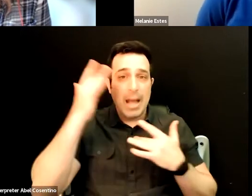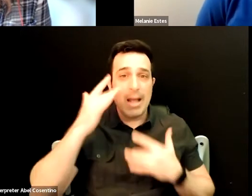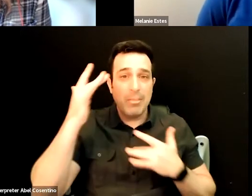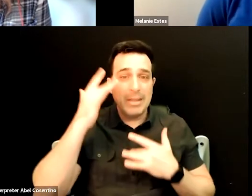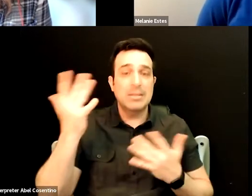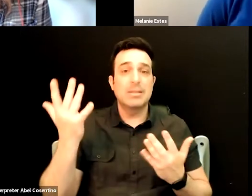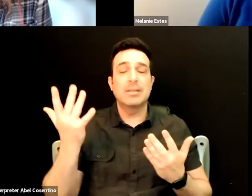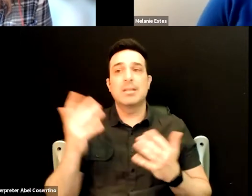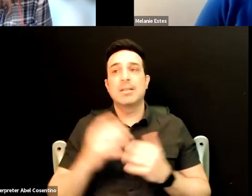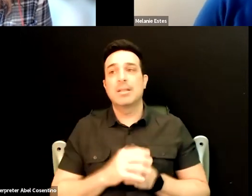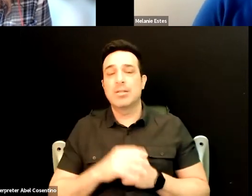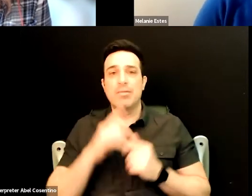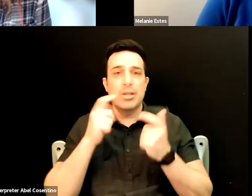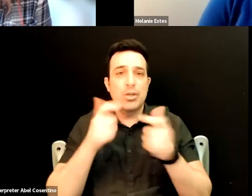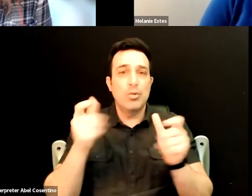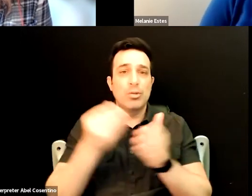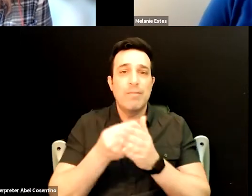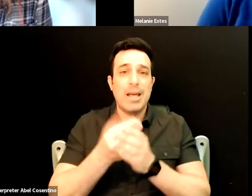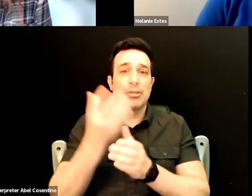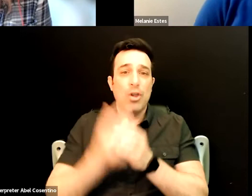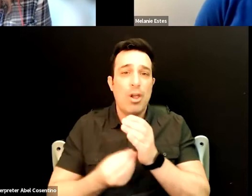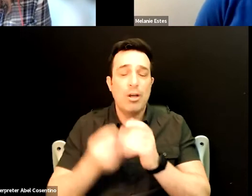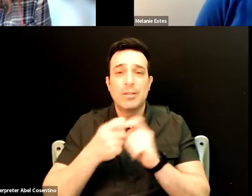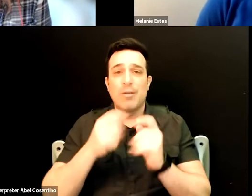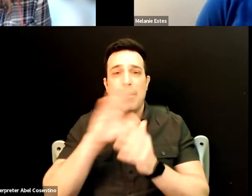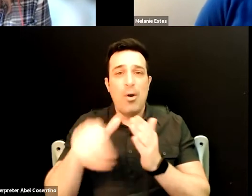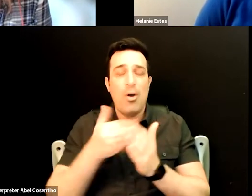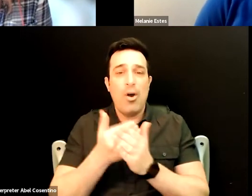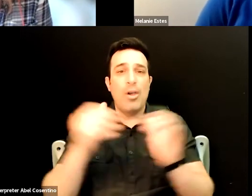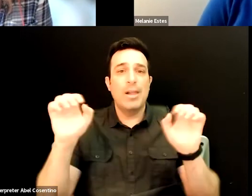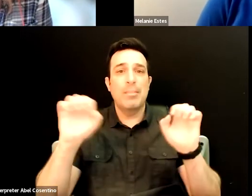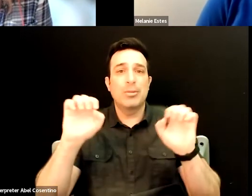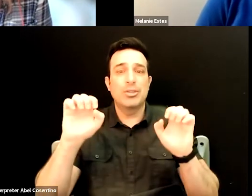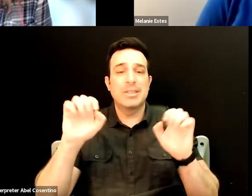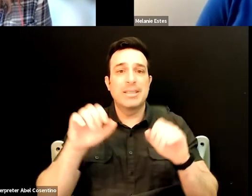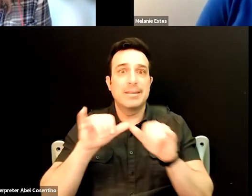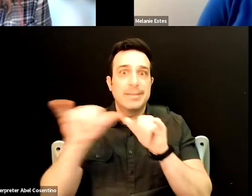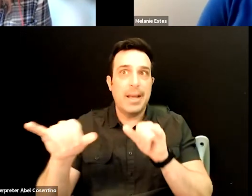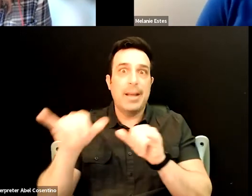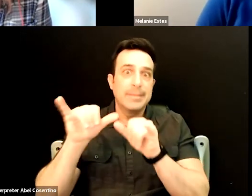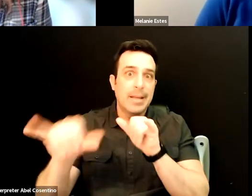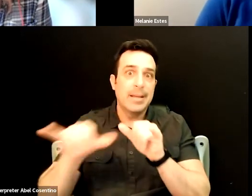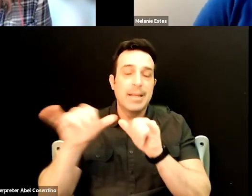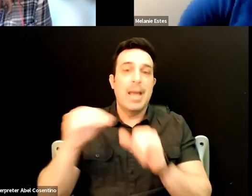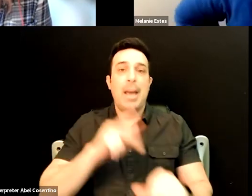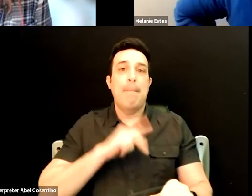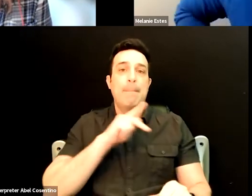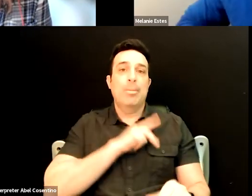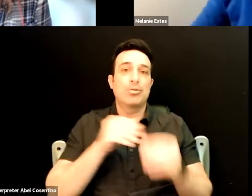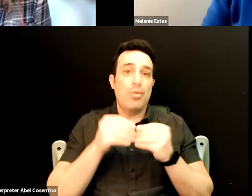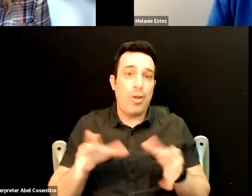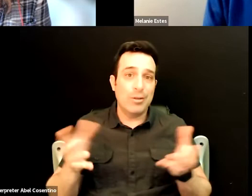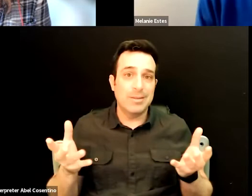illness, huge financial losses from all of the emergency stays, and huge personal losses.